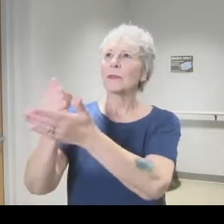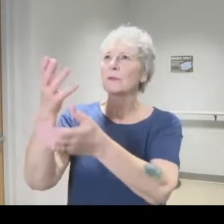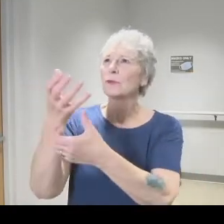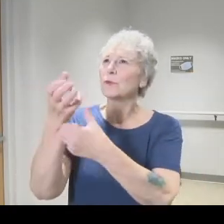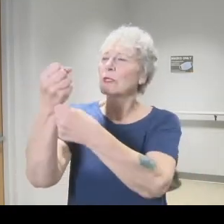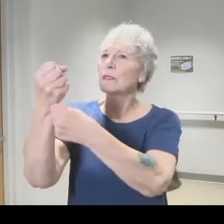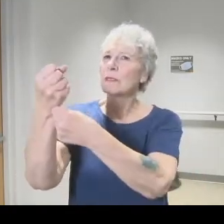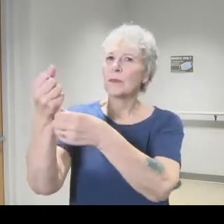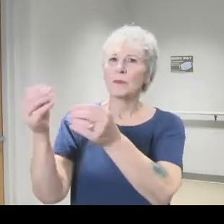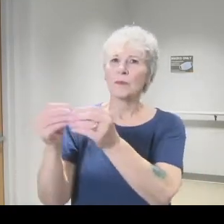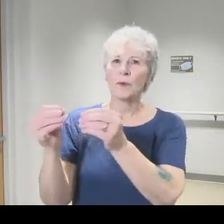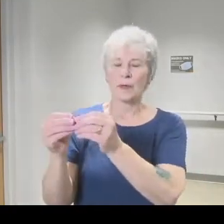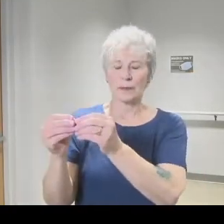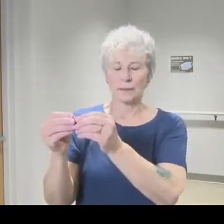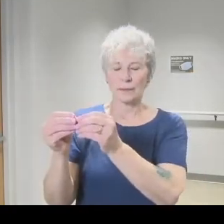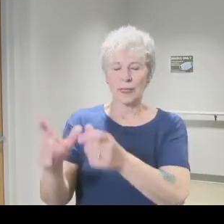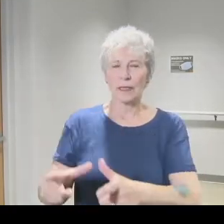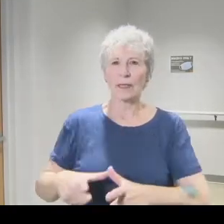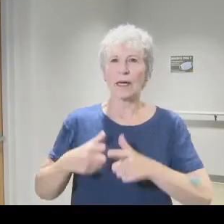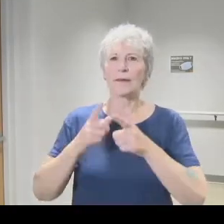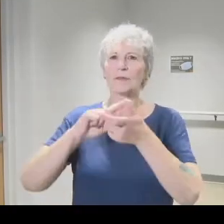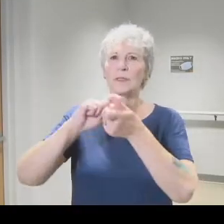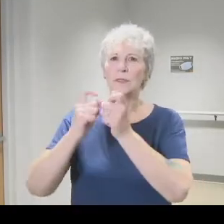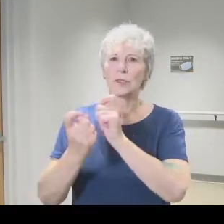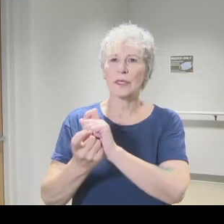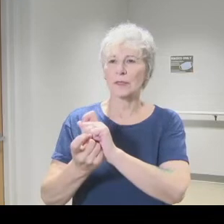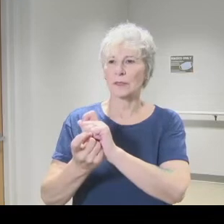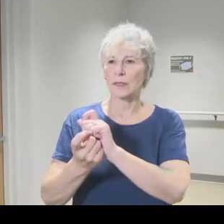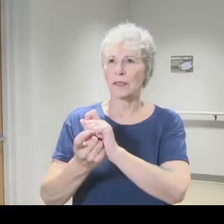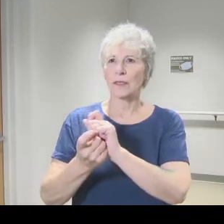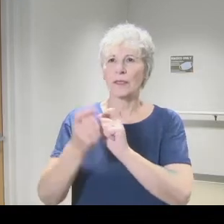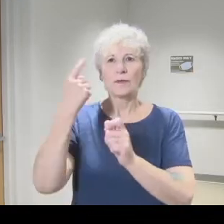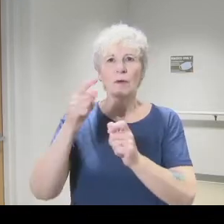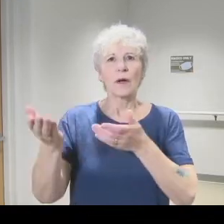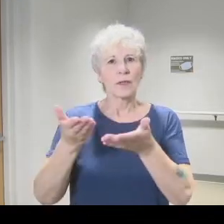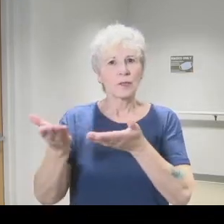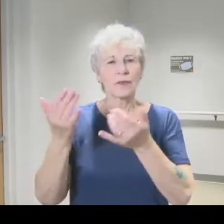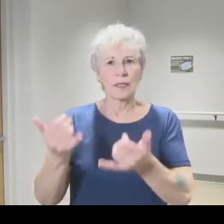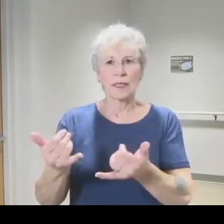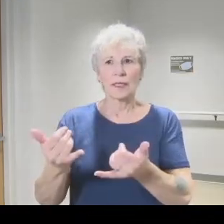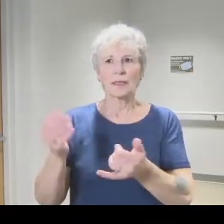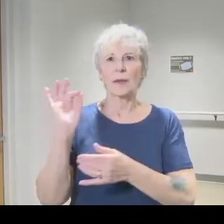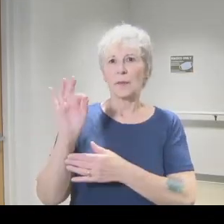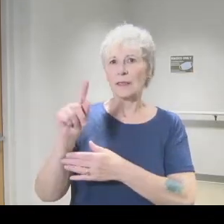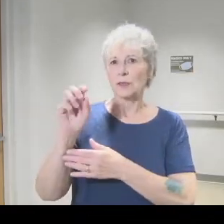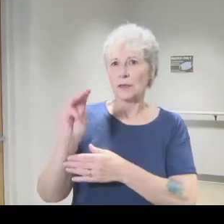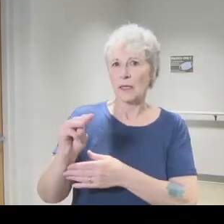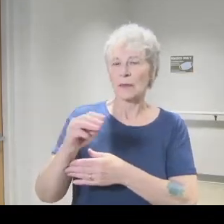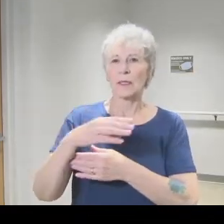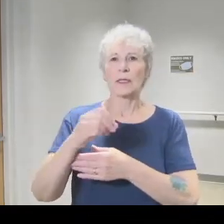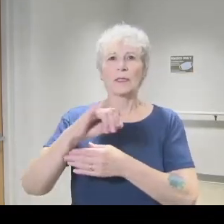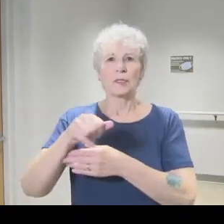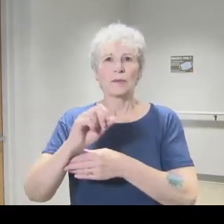you more, God, and may lives be transformed. And Lord, for our service today, as Pastor Tom and as Jeremy and Kayla